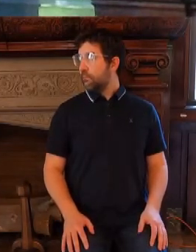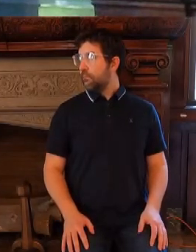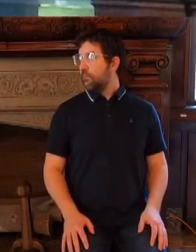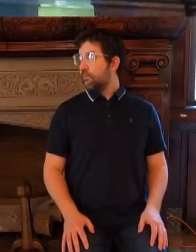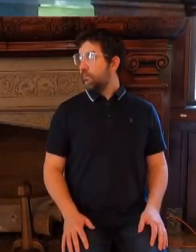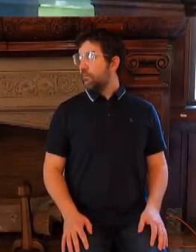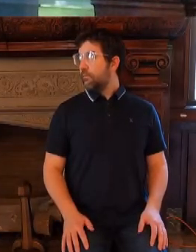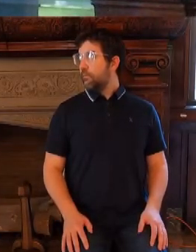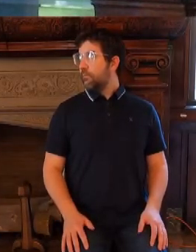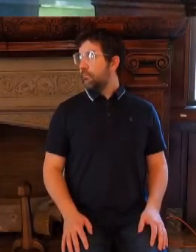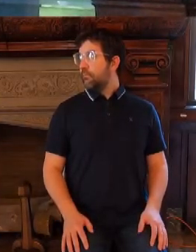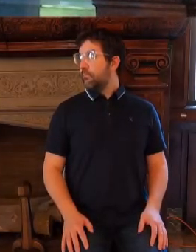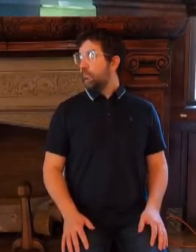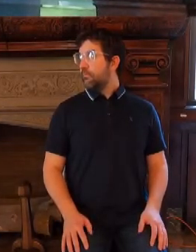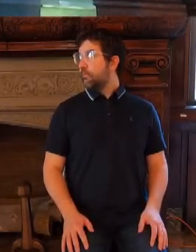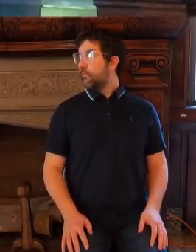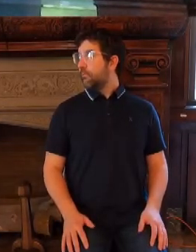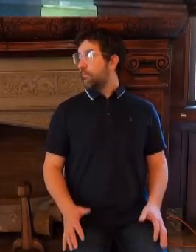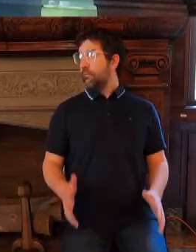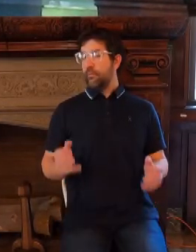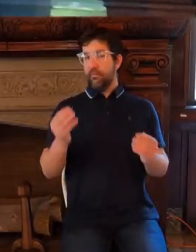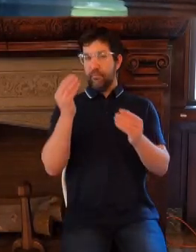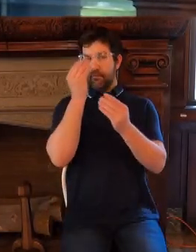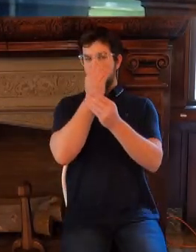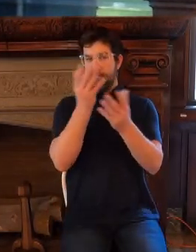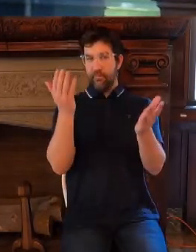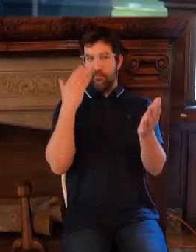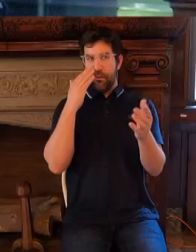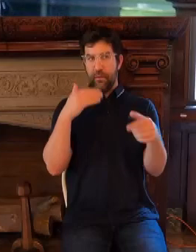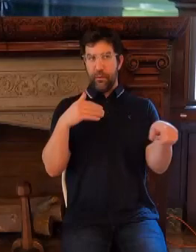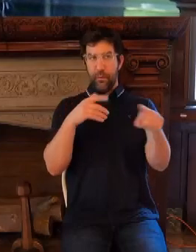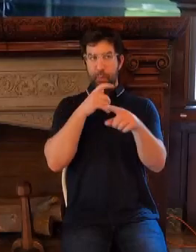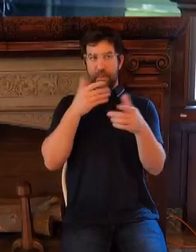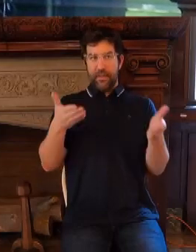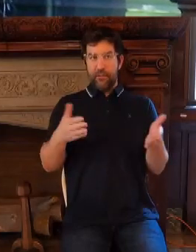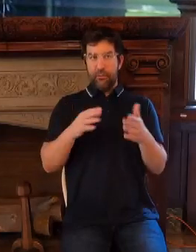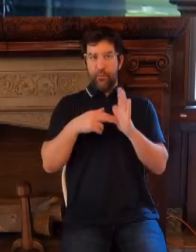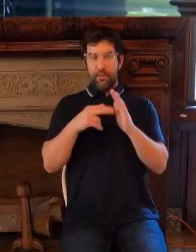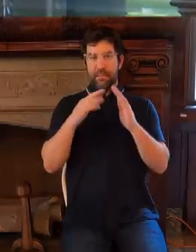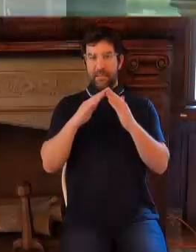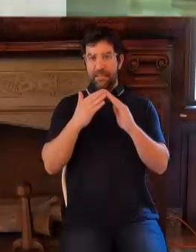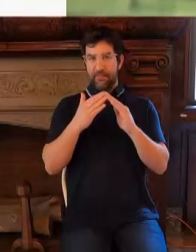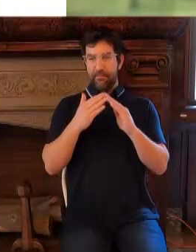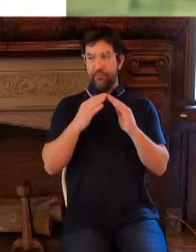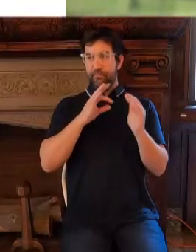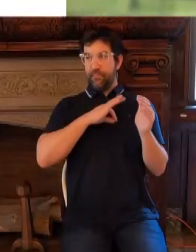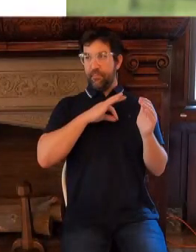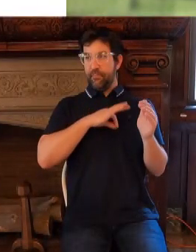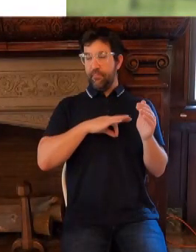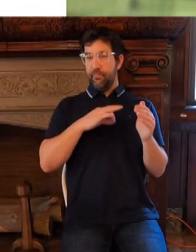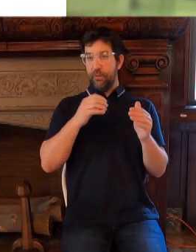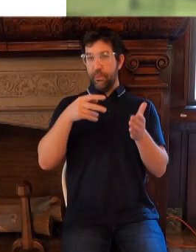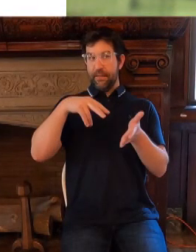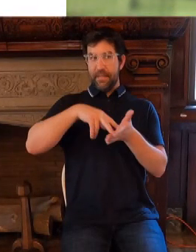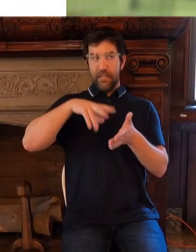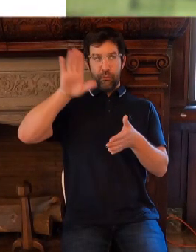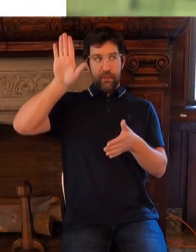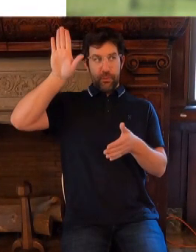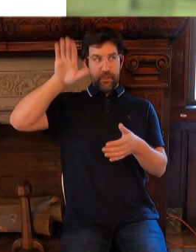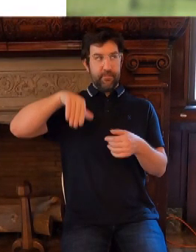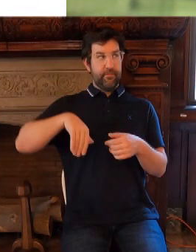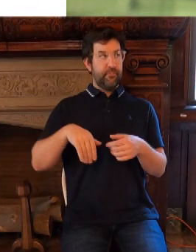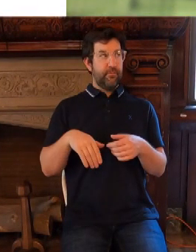So, okay, quickly, I want you all to just know everyone who's here from the city. If you guys can just either stand or raise your